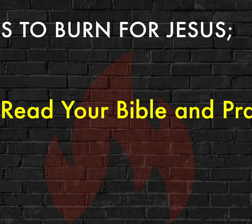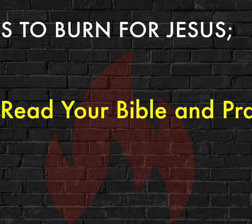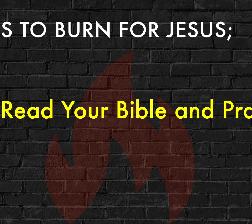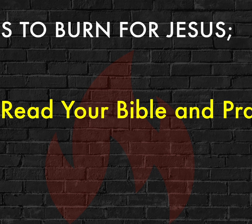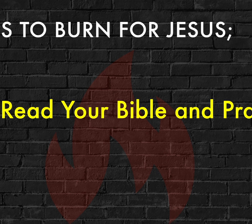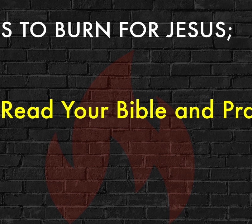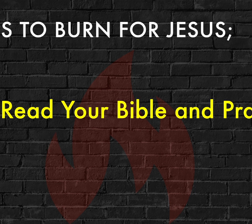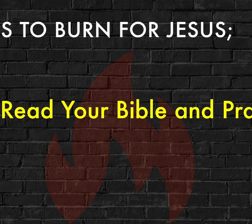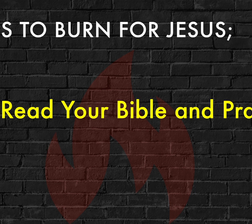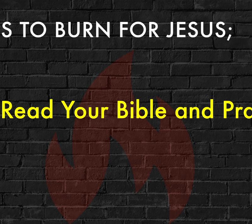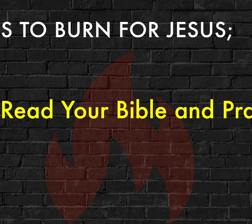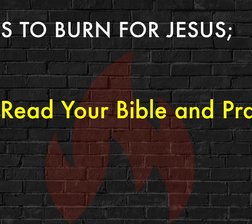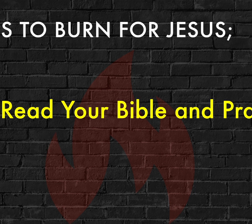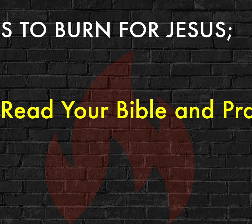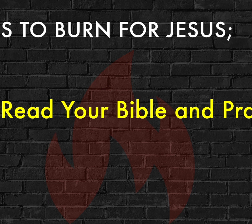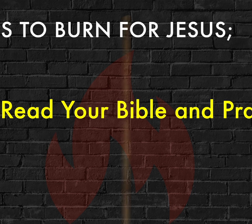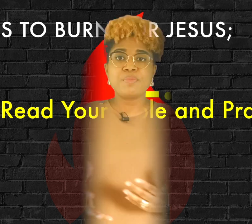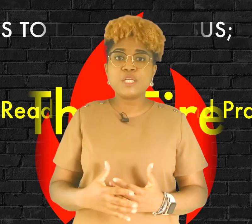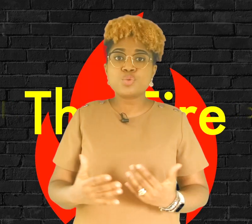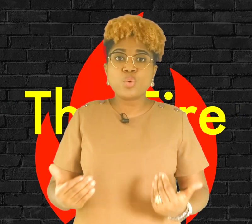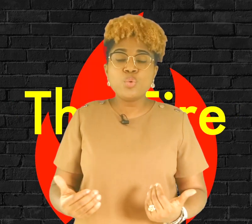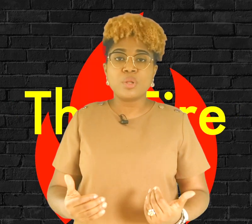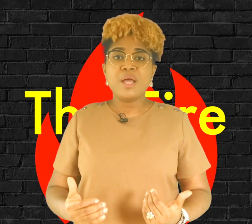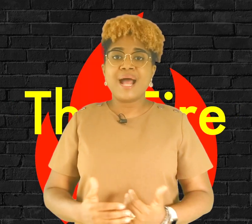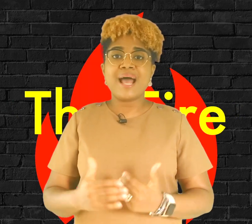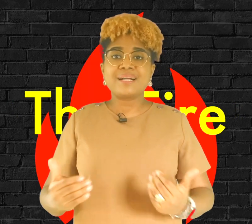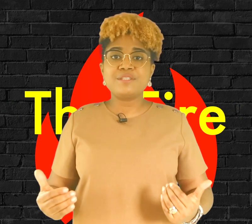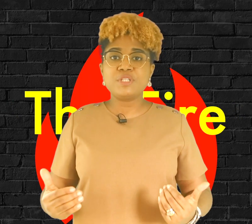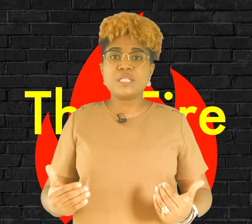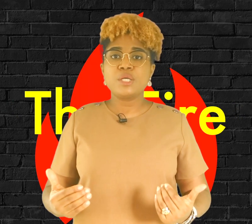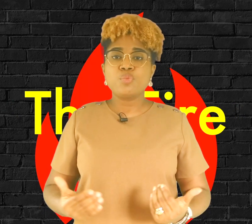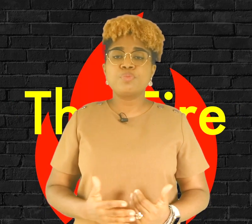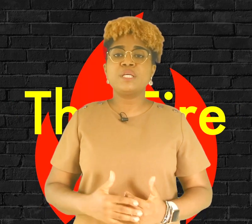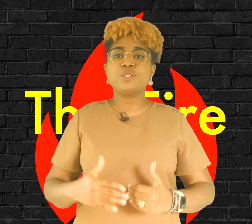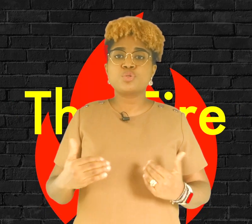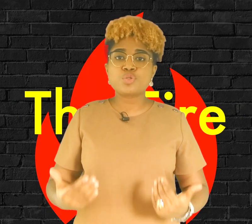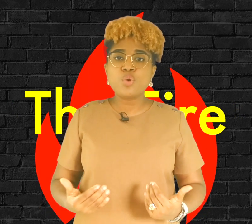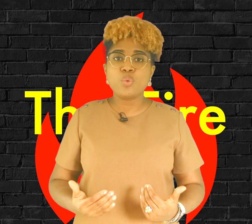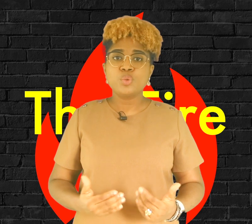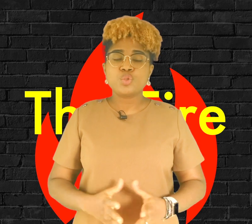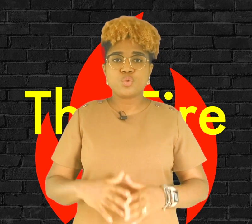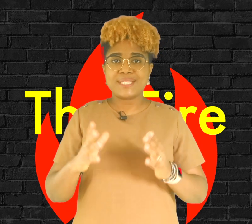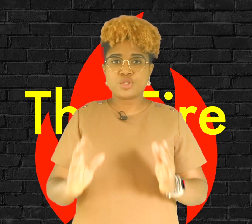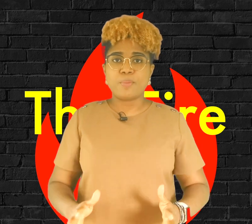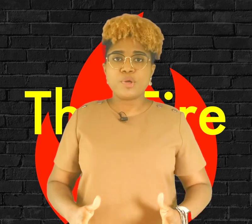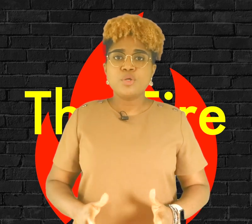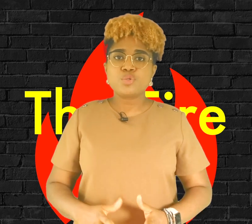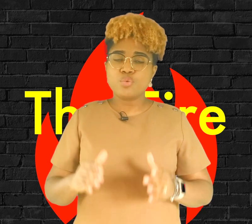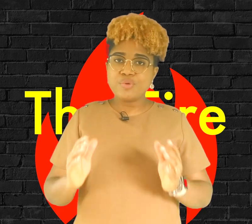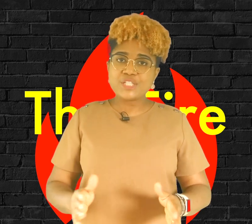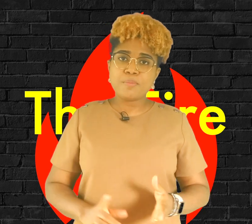spending time with him in prayer and fellowship, our hearts will begin to cool and our activity will begin to slow to a